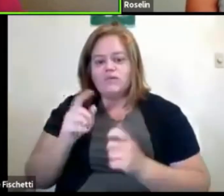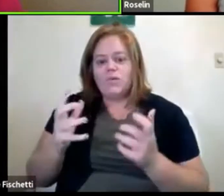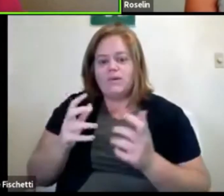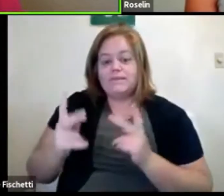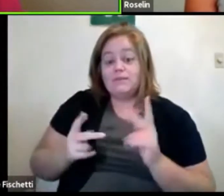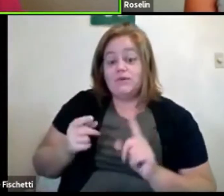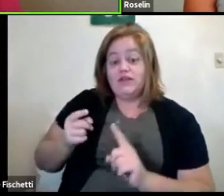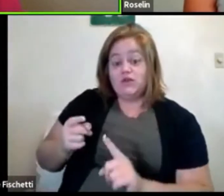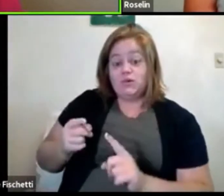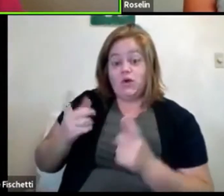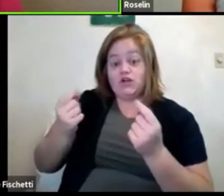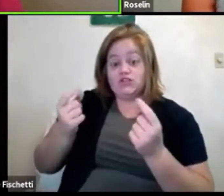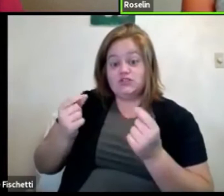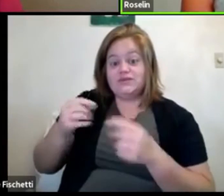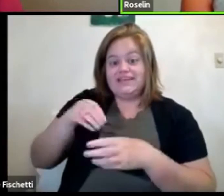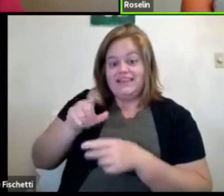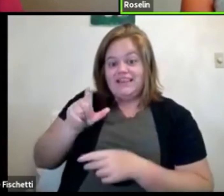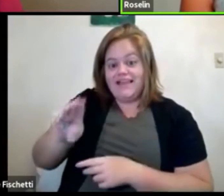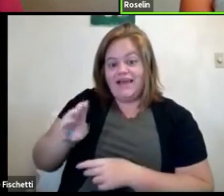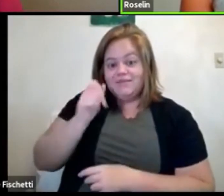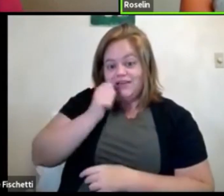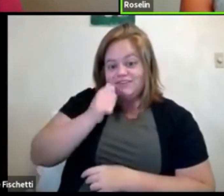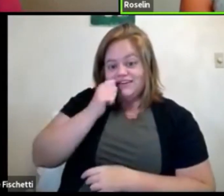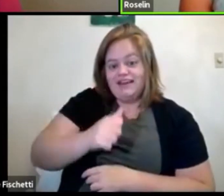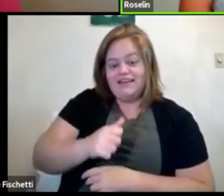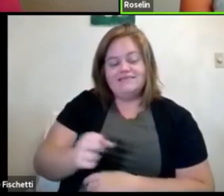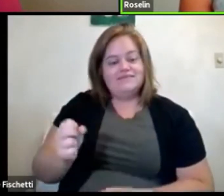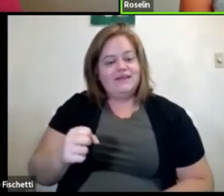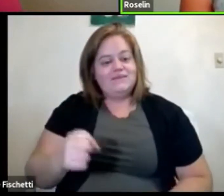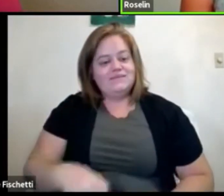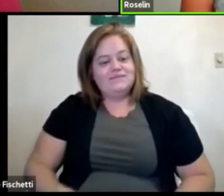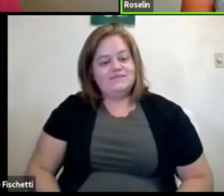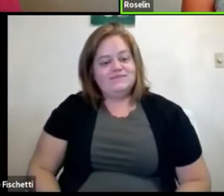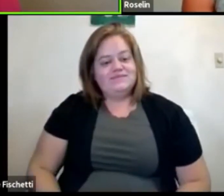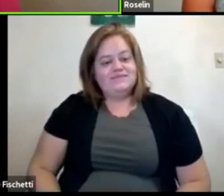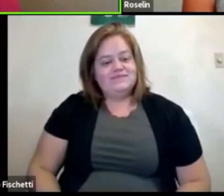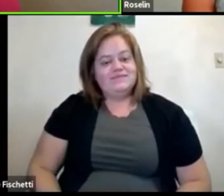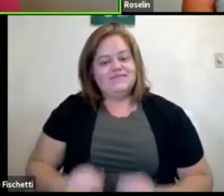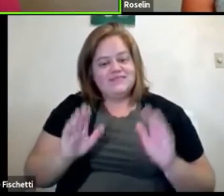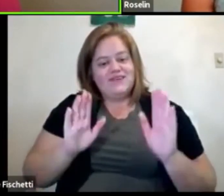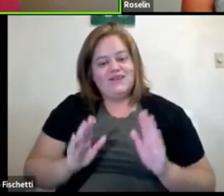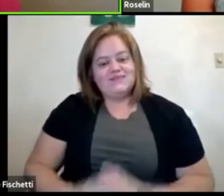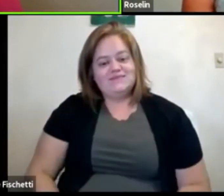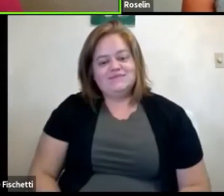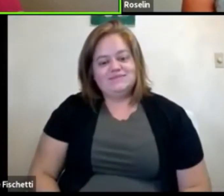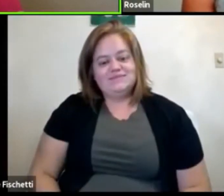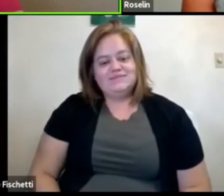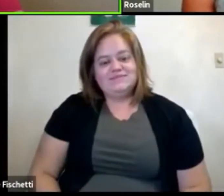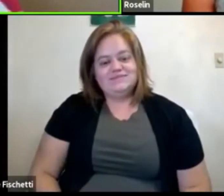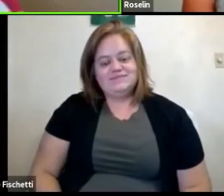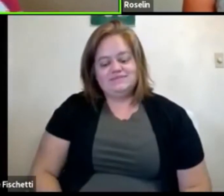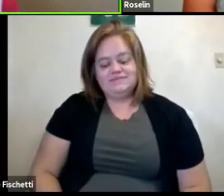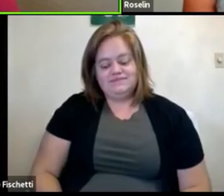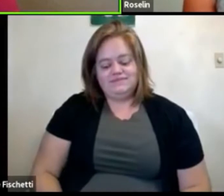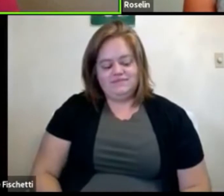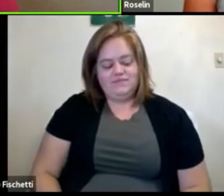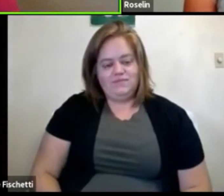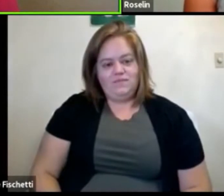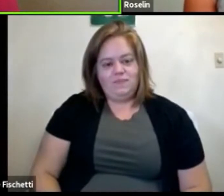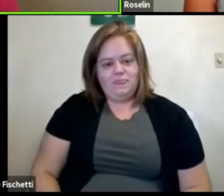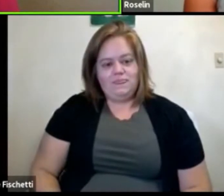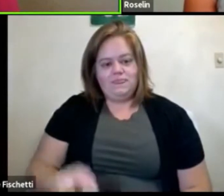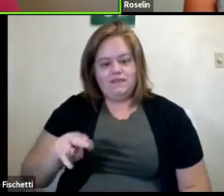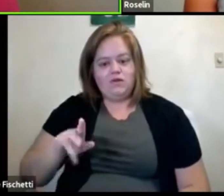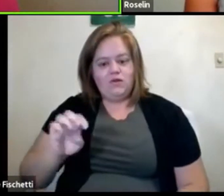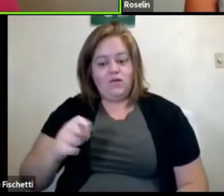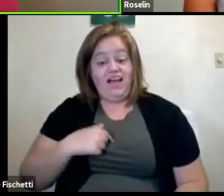are doing in different fields. So it's just awesome stuff. I have so enjoyed this